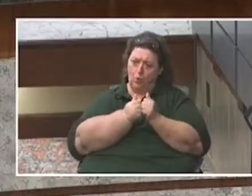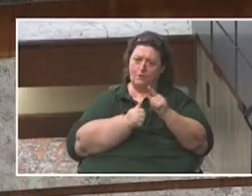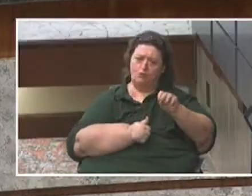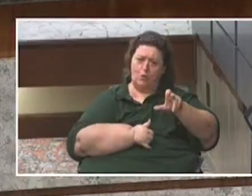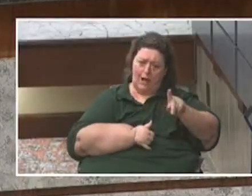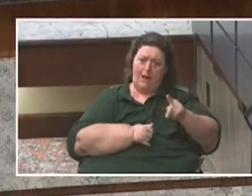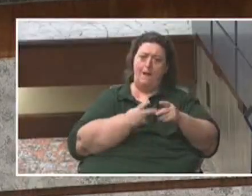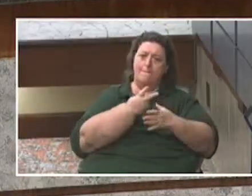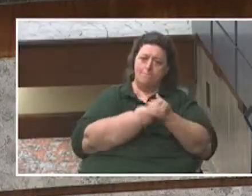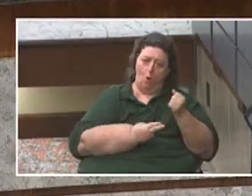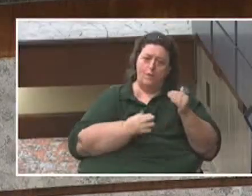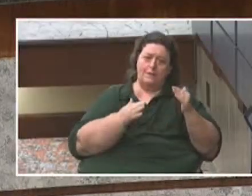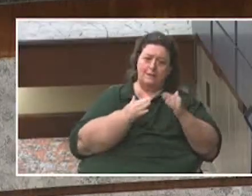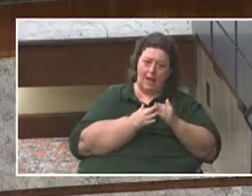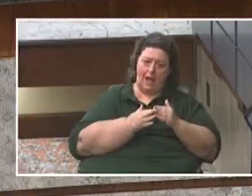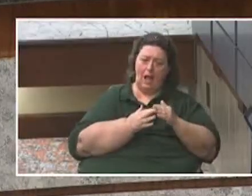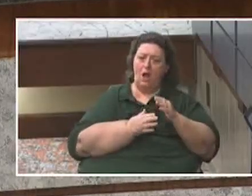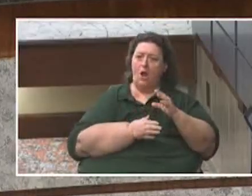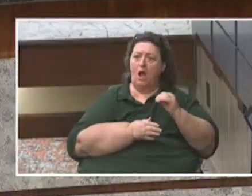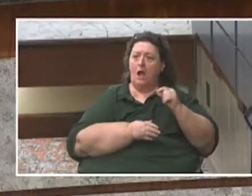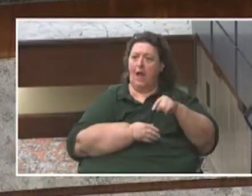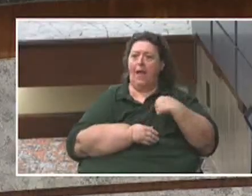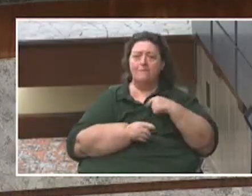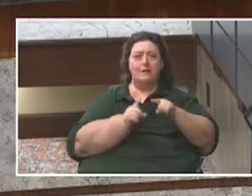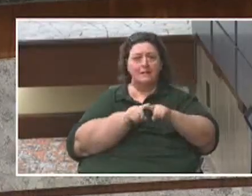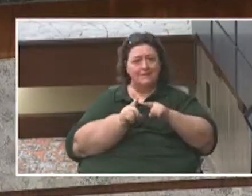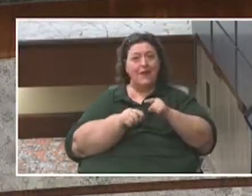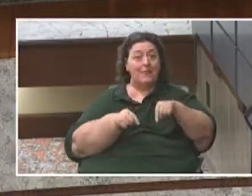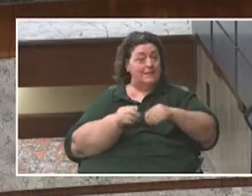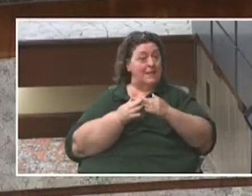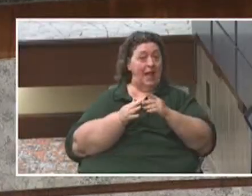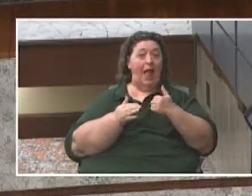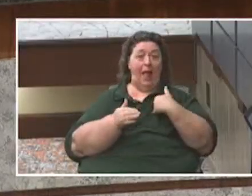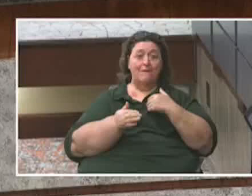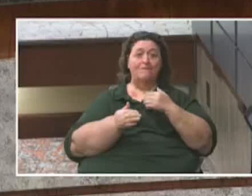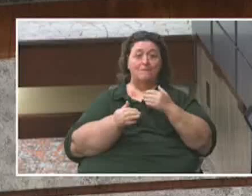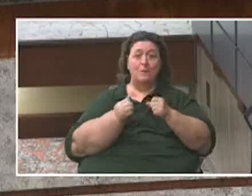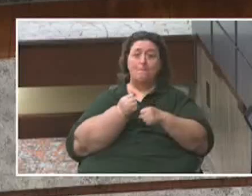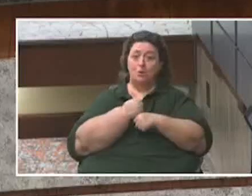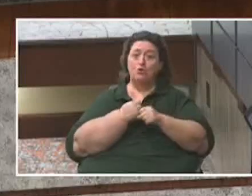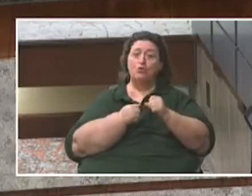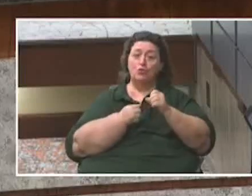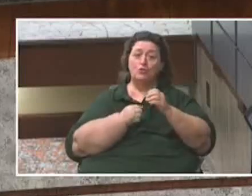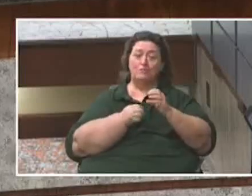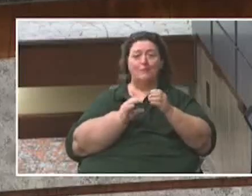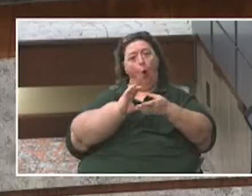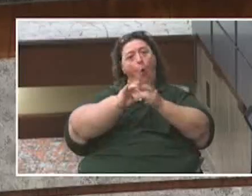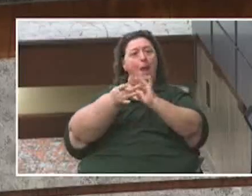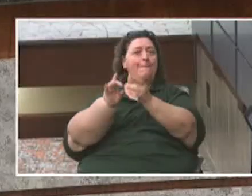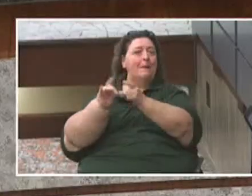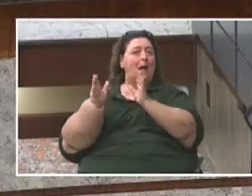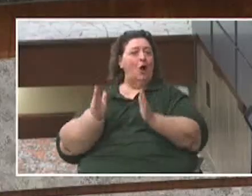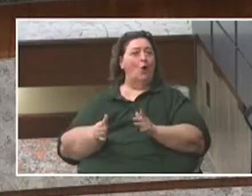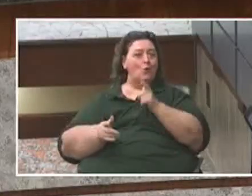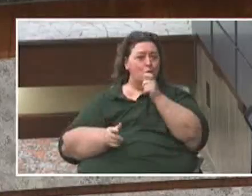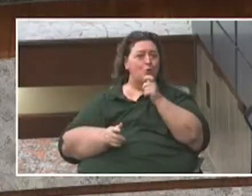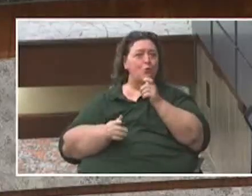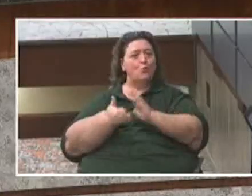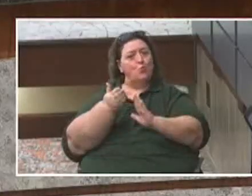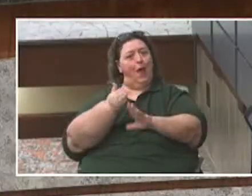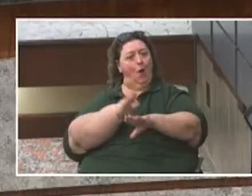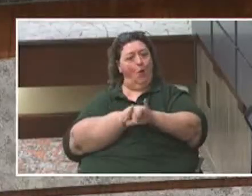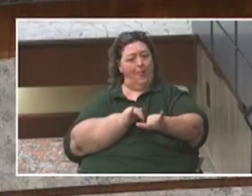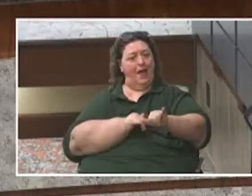Both Town and Gown have produced a number of Olympians that have run on that track, and looking forward to continuing that